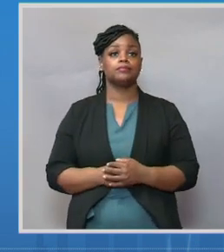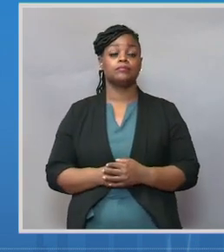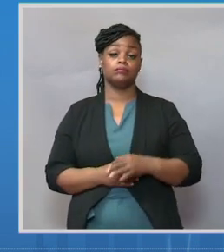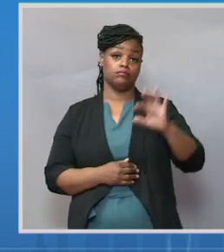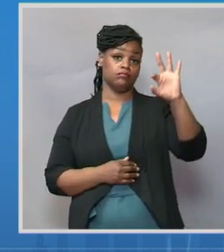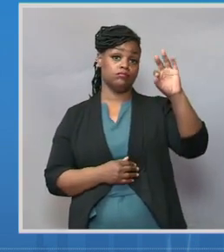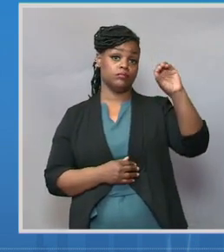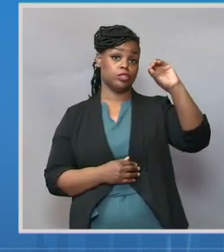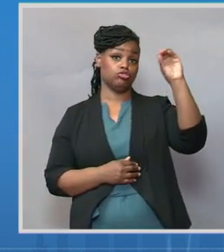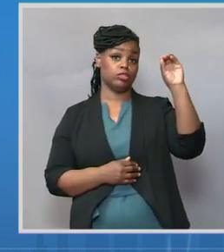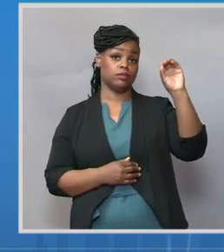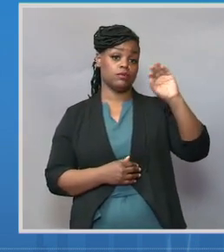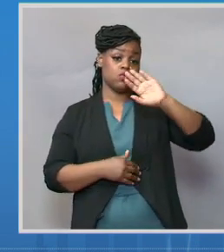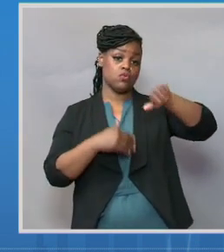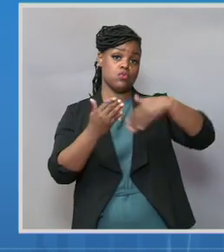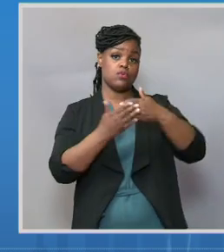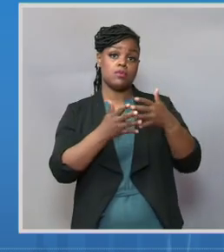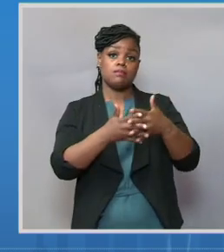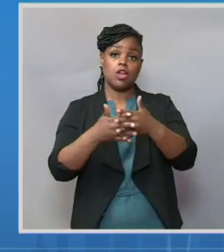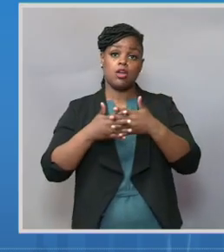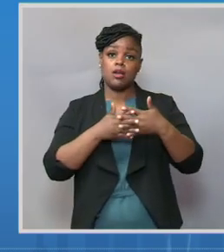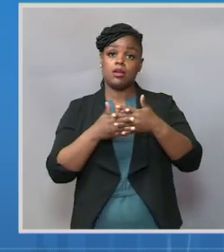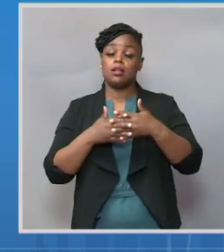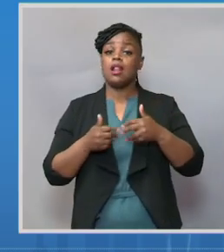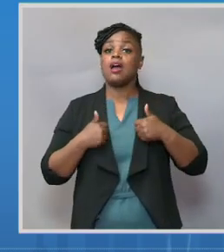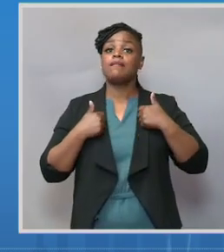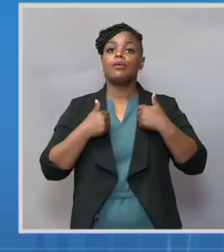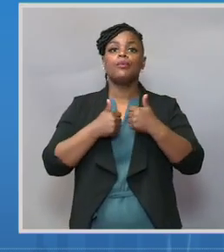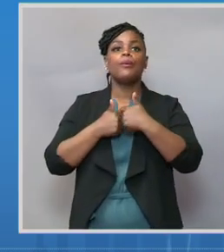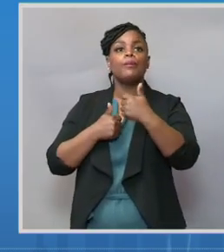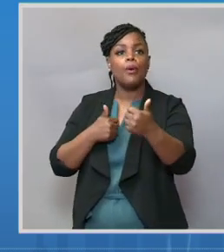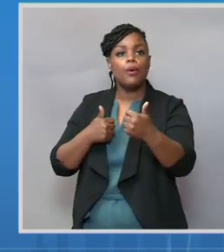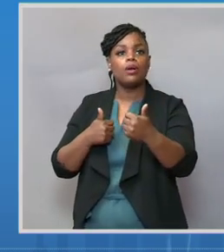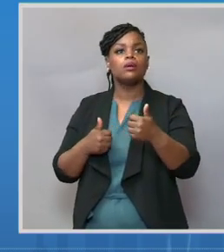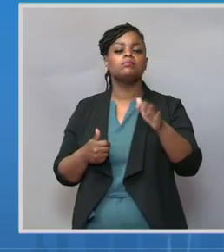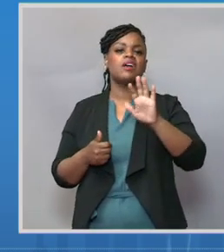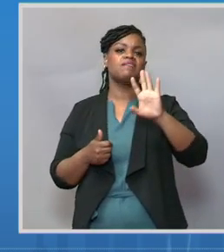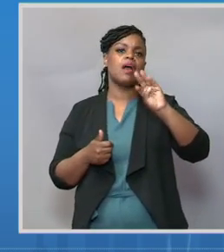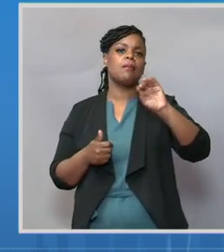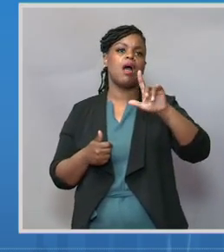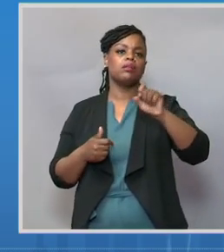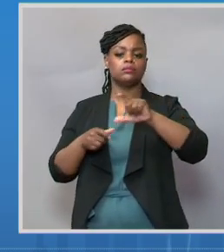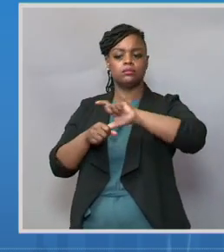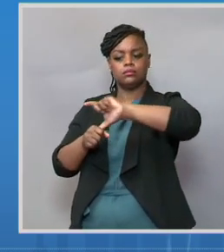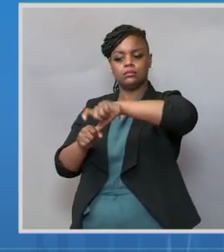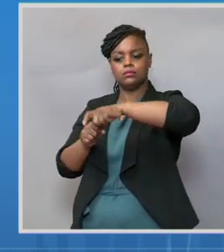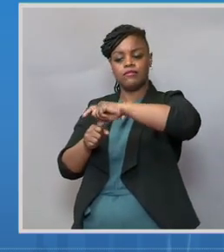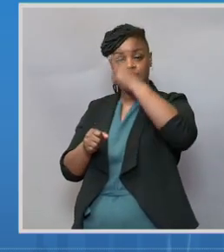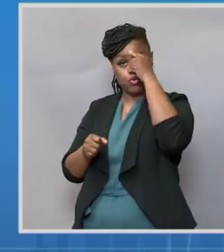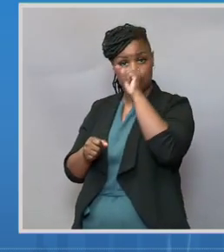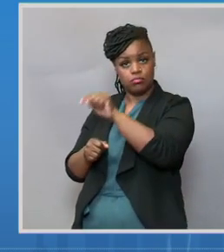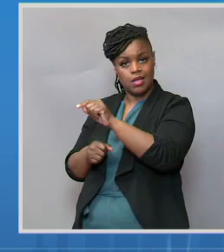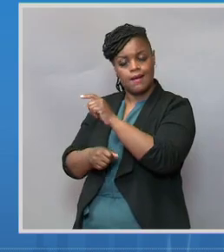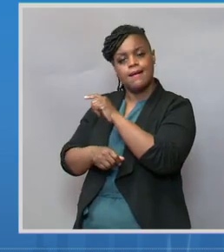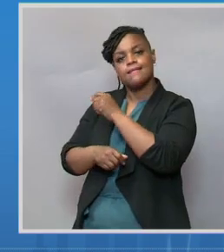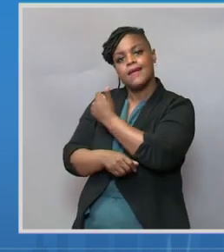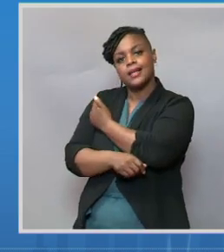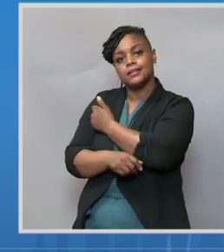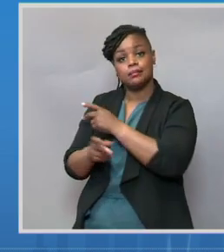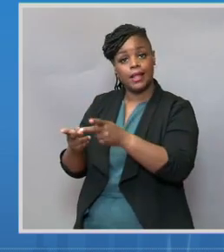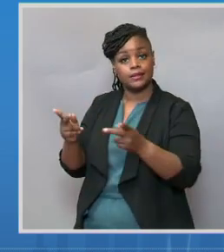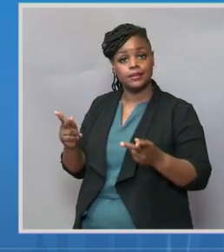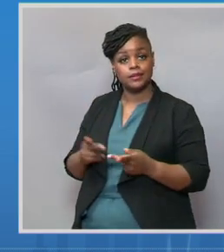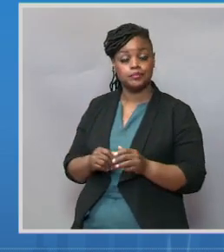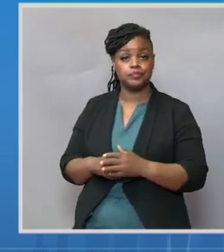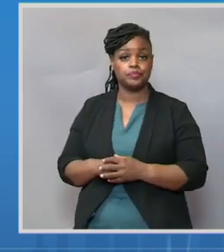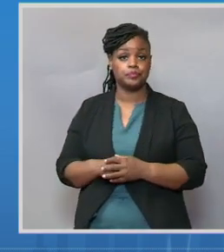Americans live within 5 miles of a vaccination site. By the end of May, we'll have enough vaccine supply for every